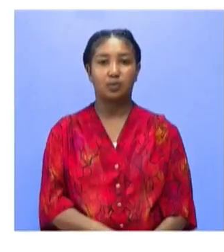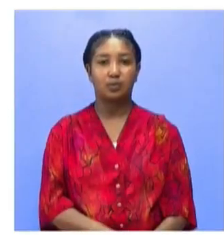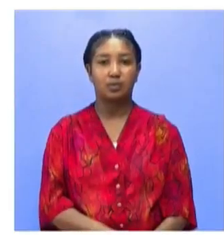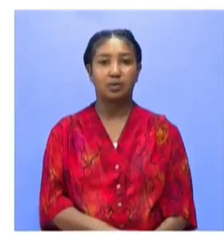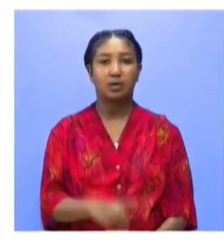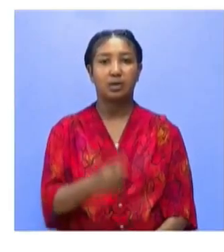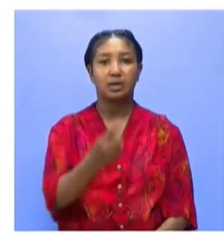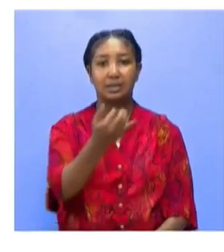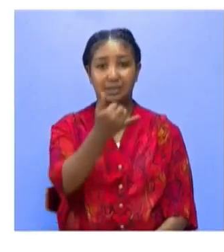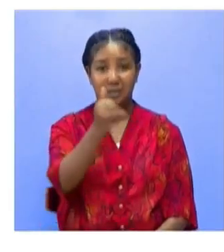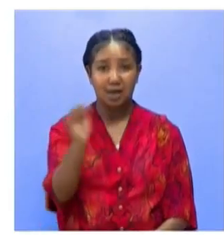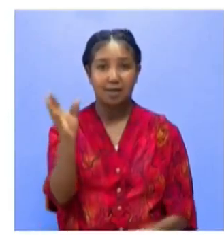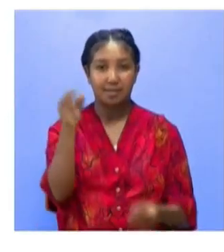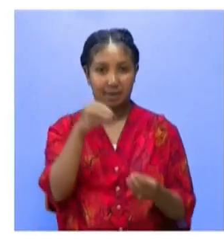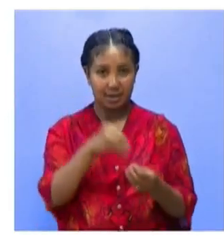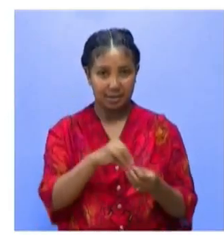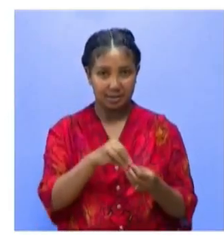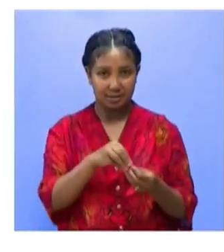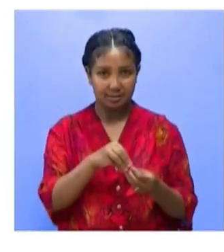they plus